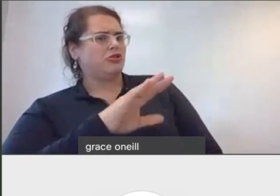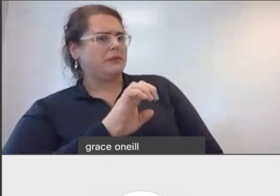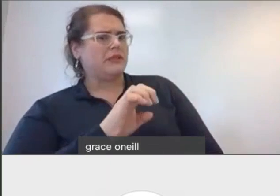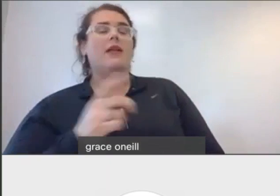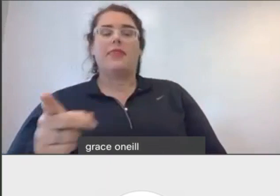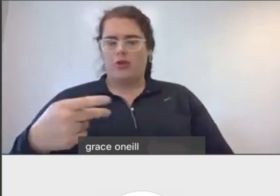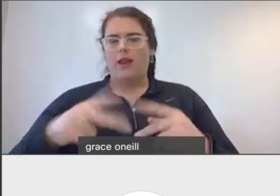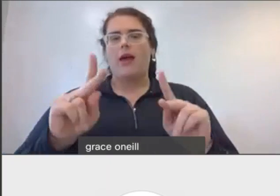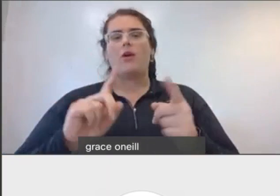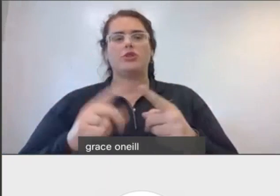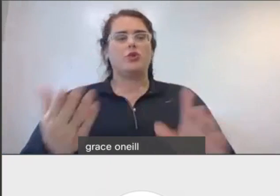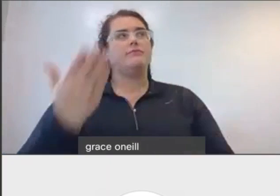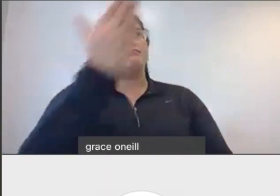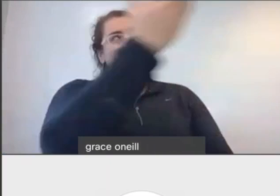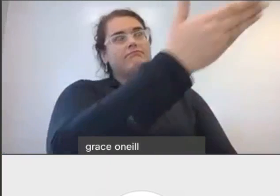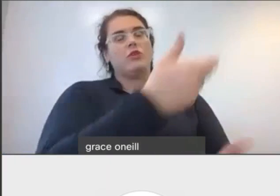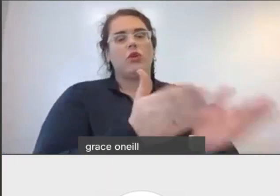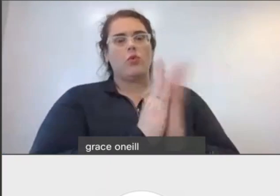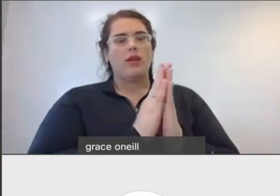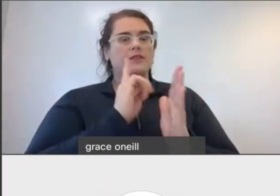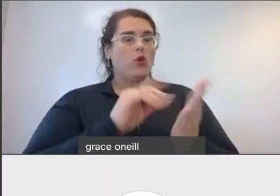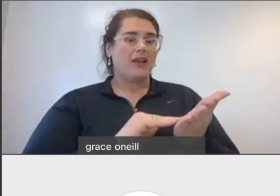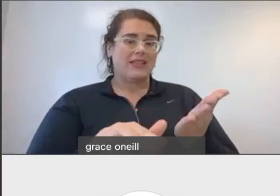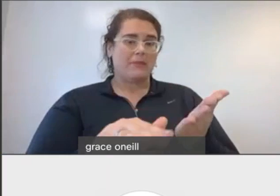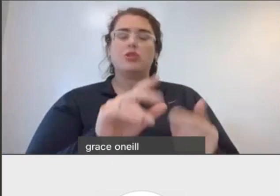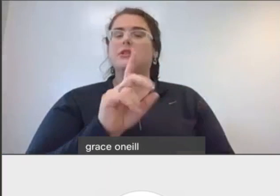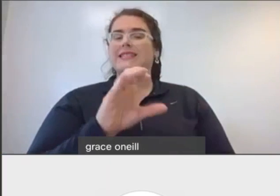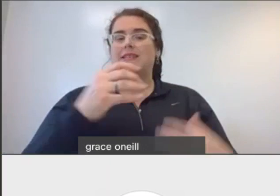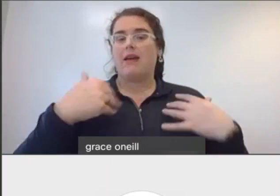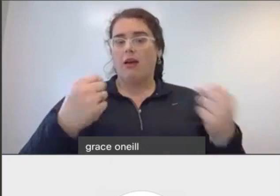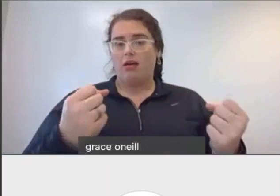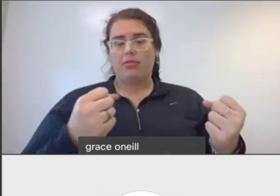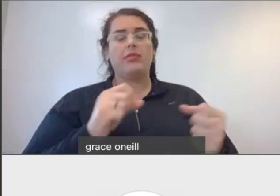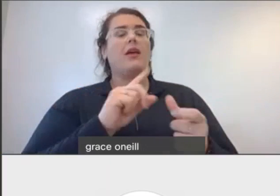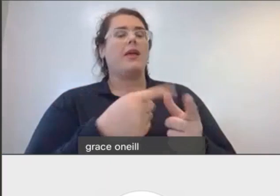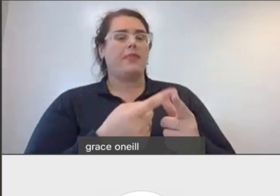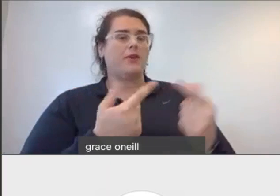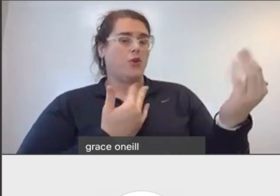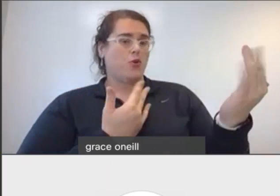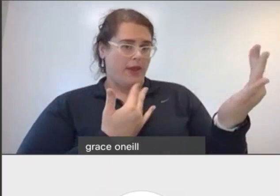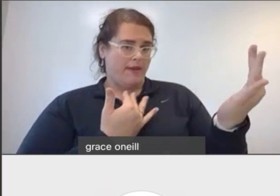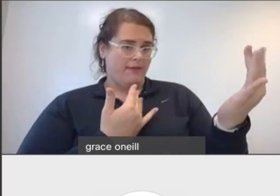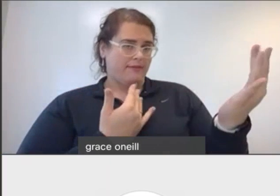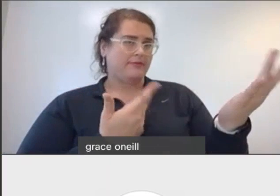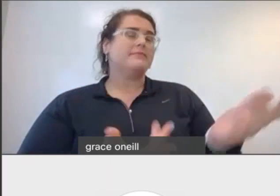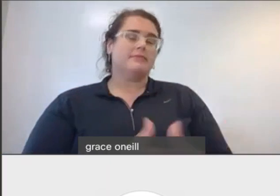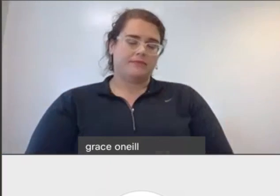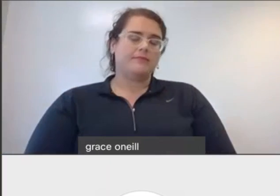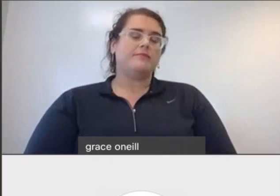exemption request to DC Health, and once that has